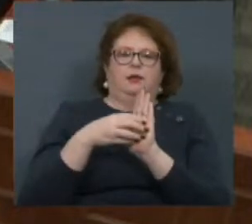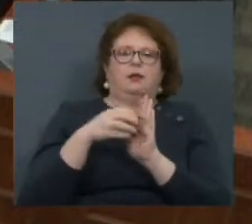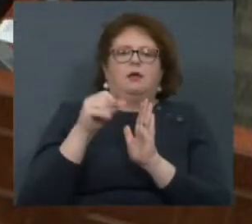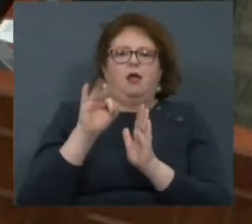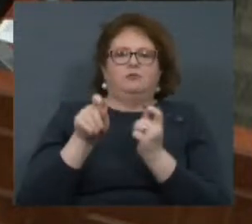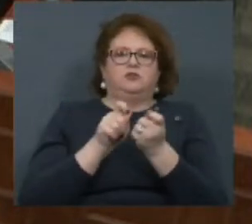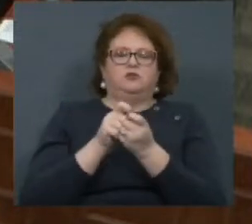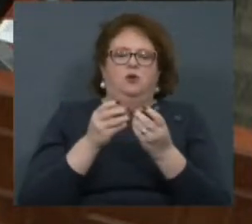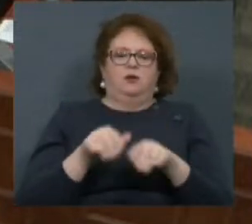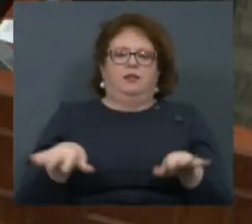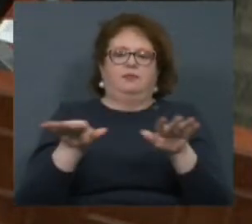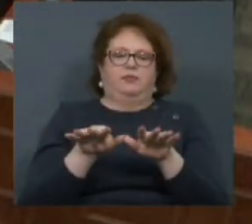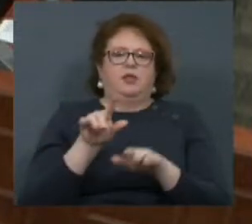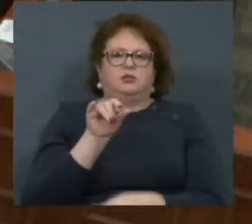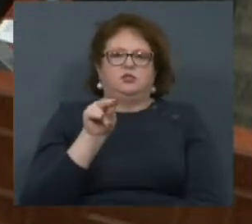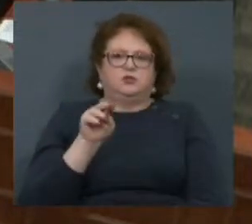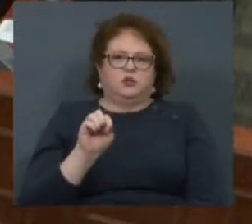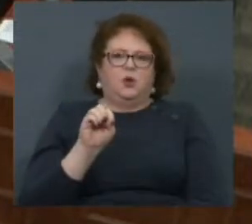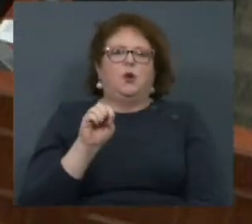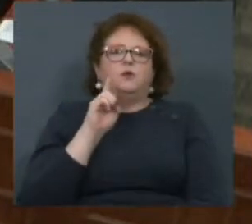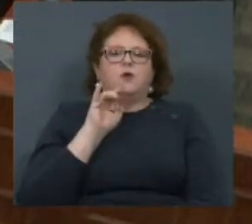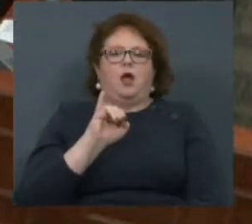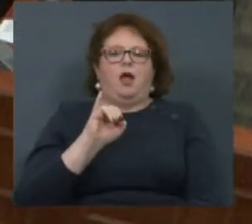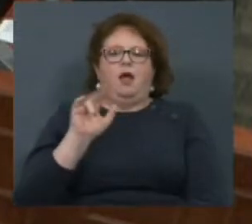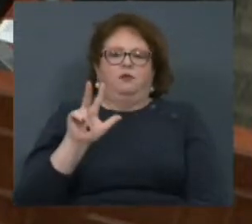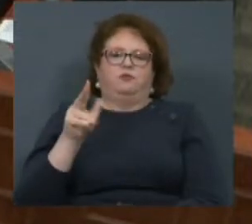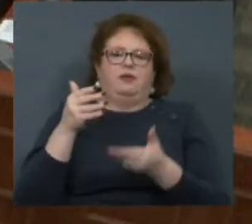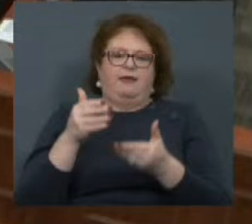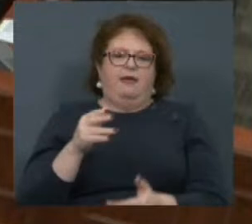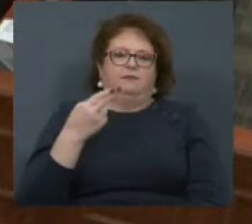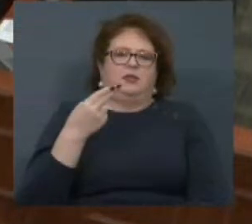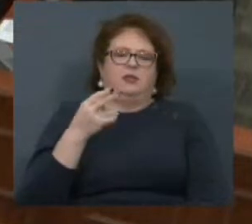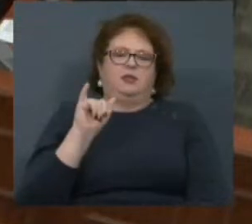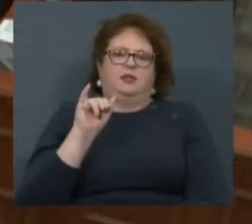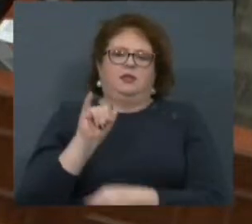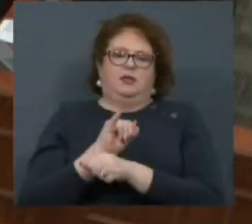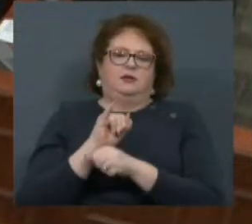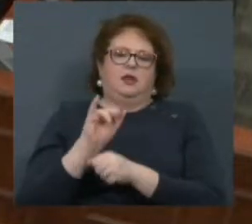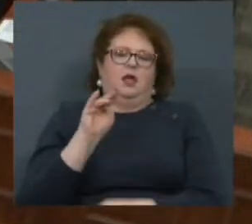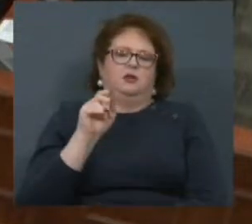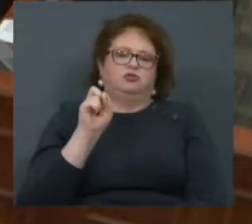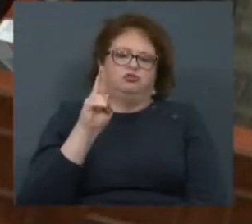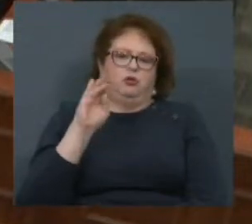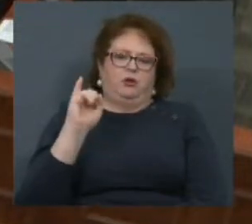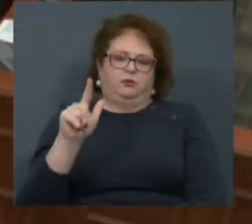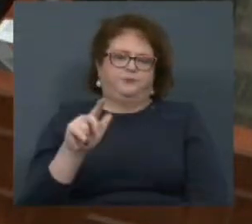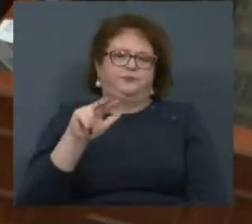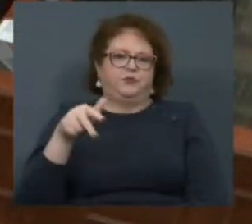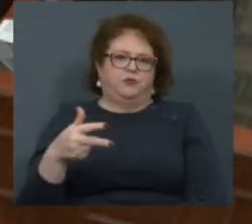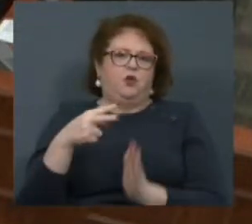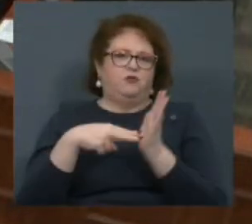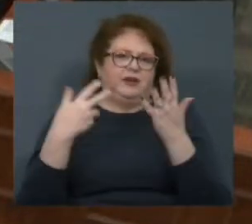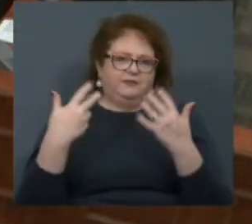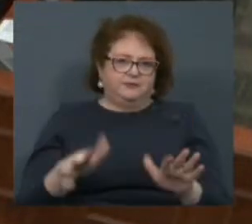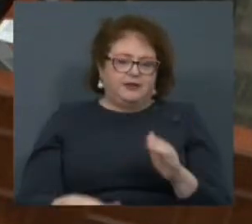Arkansas, to zone said land to I-3 heavy industrial. Third and final reading. Members of the board, we've had 3 readings. Are there any questions? Are there any